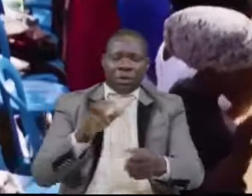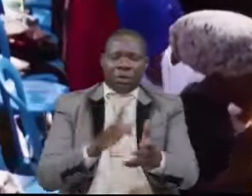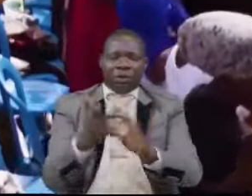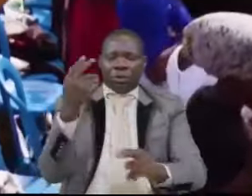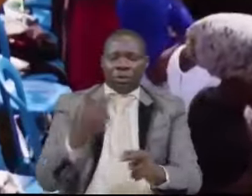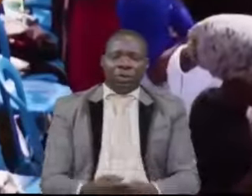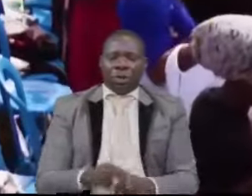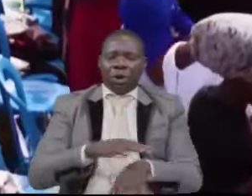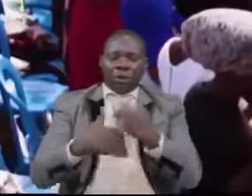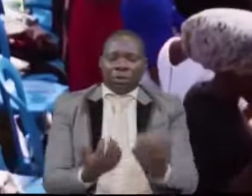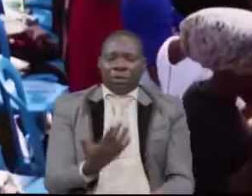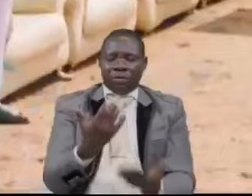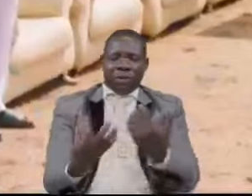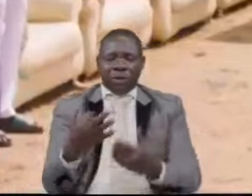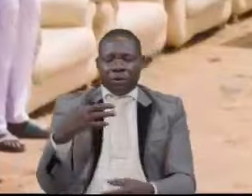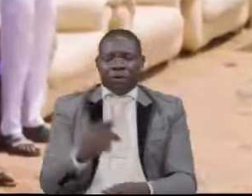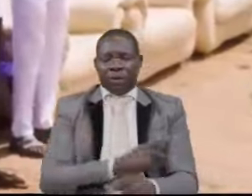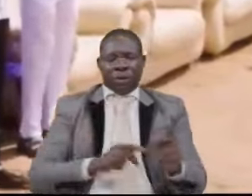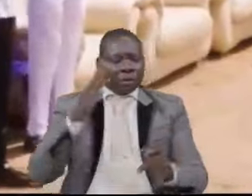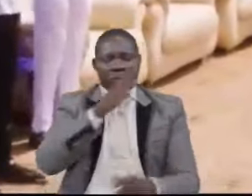will be quenched from your life.